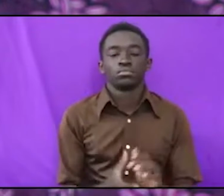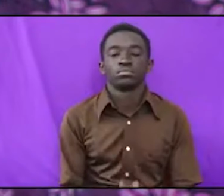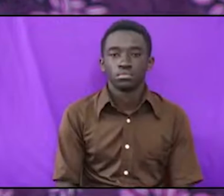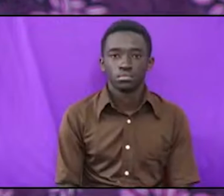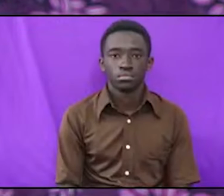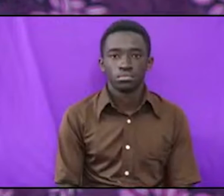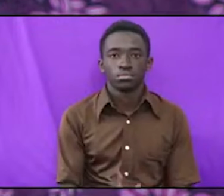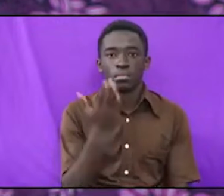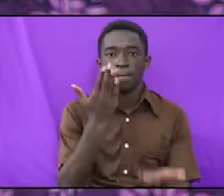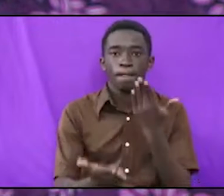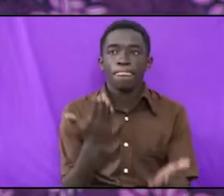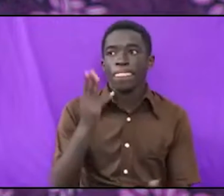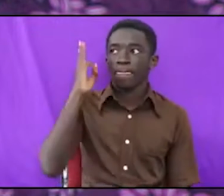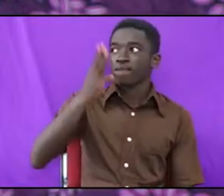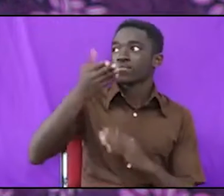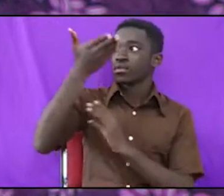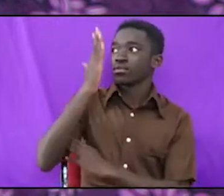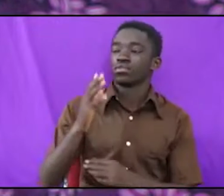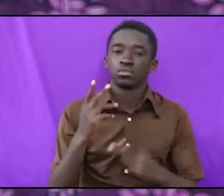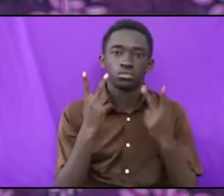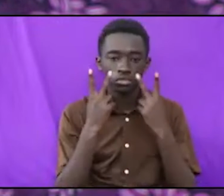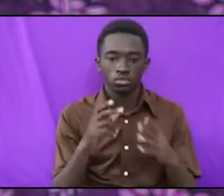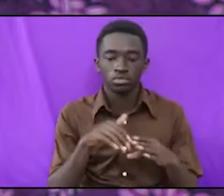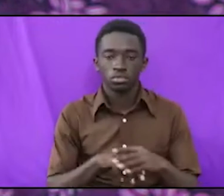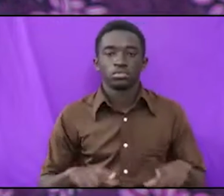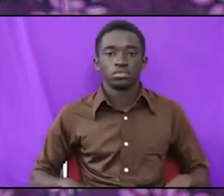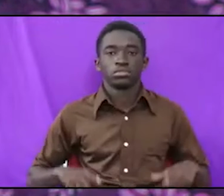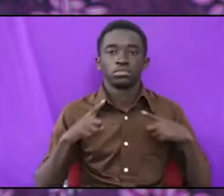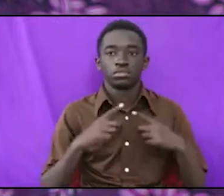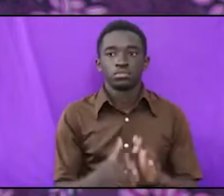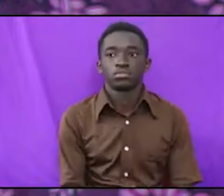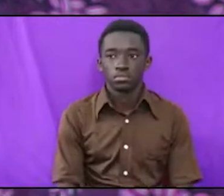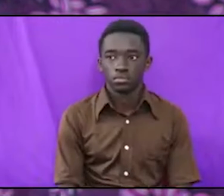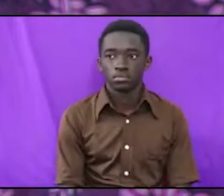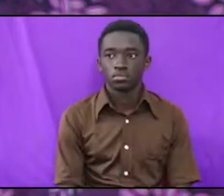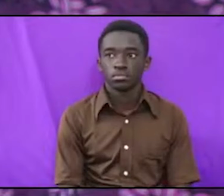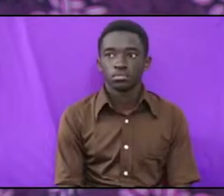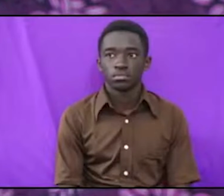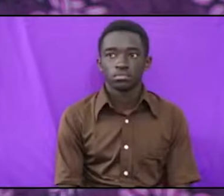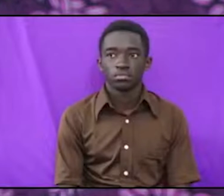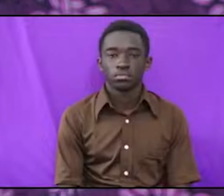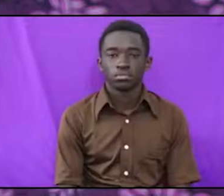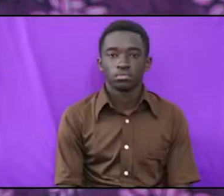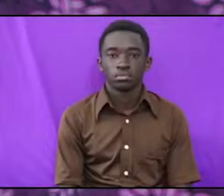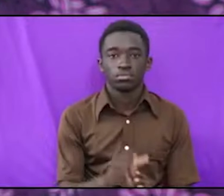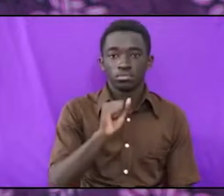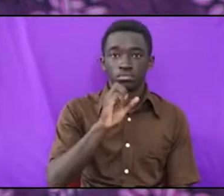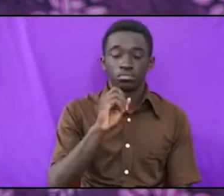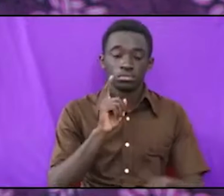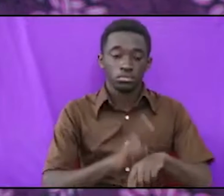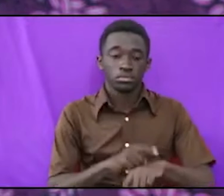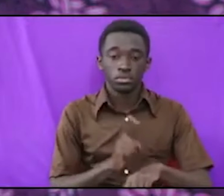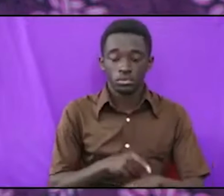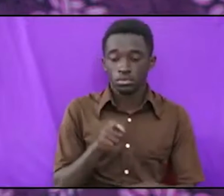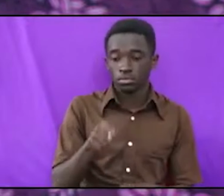May the will of God be done in my life. And so, during this time of